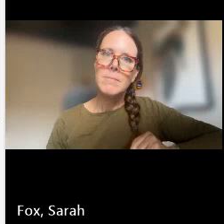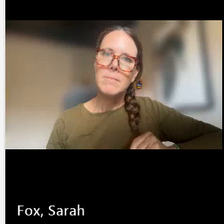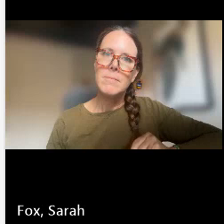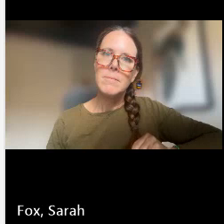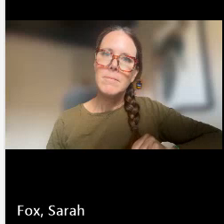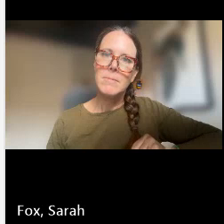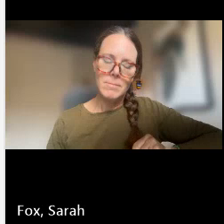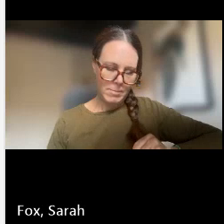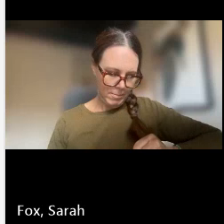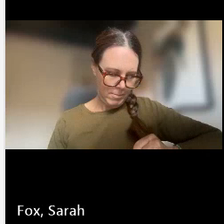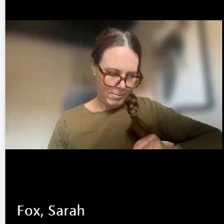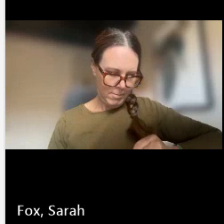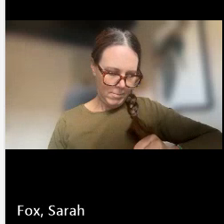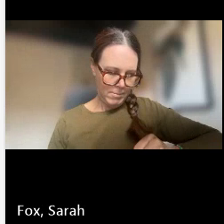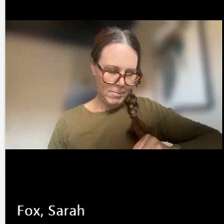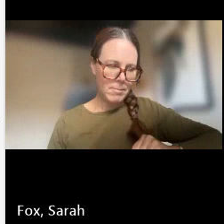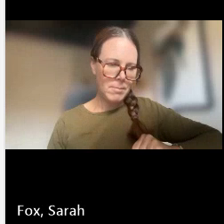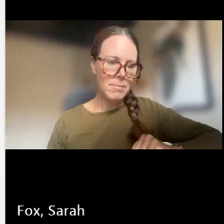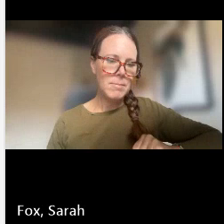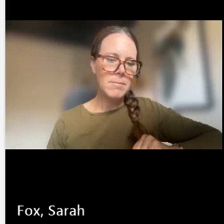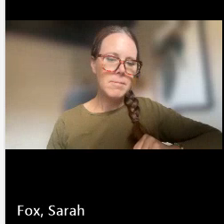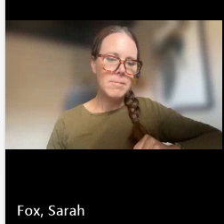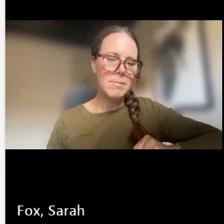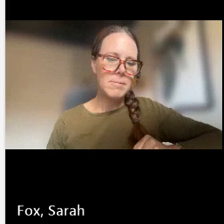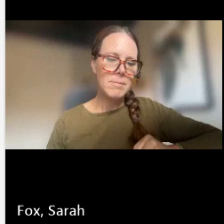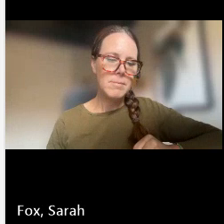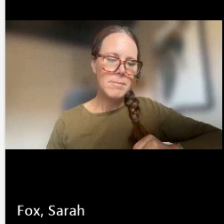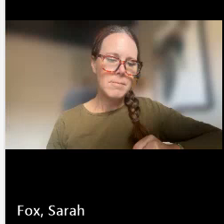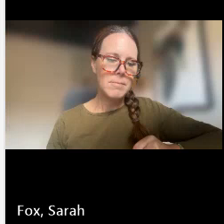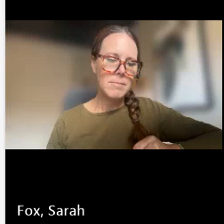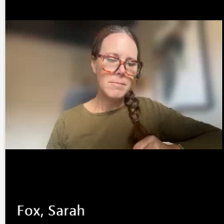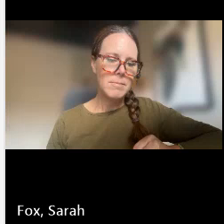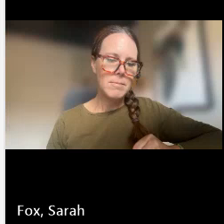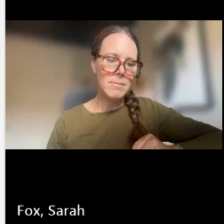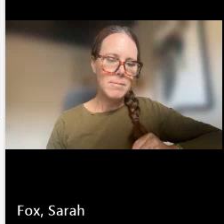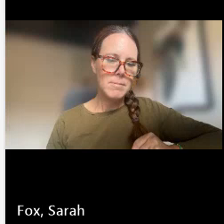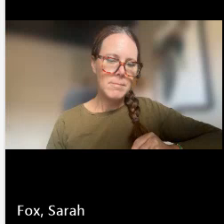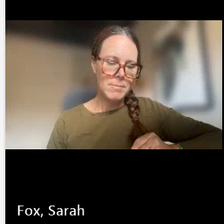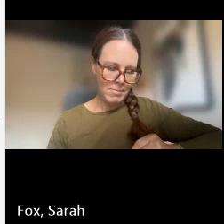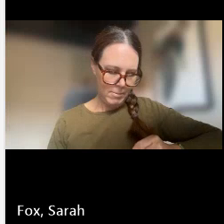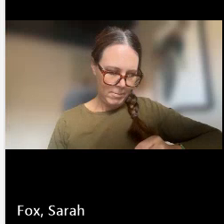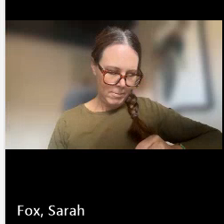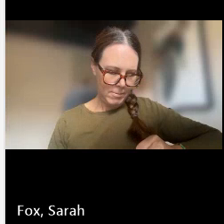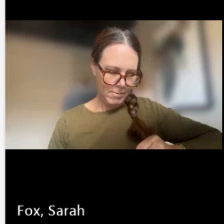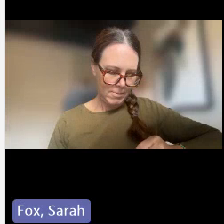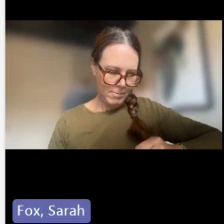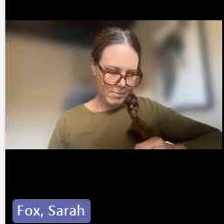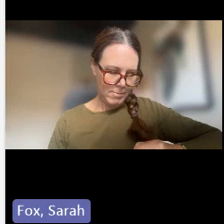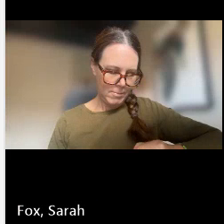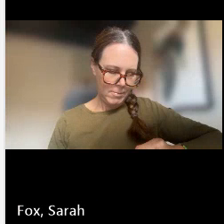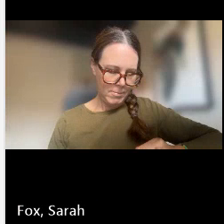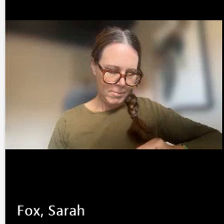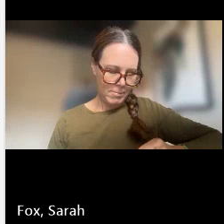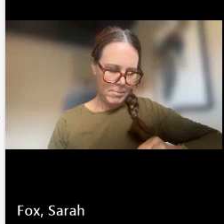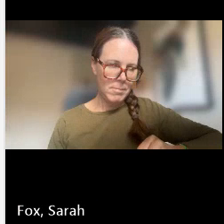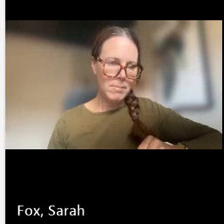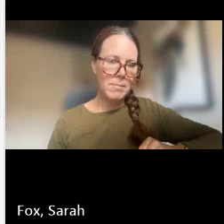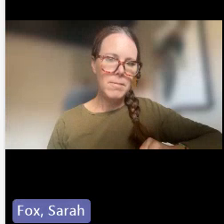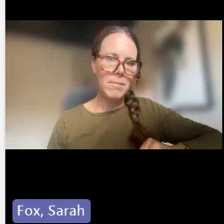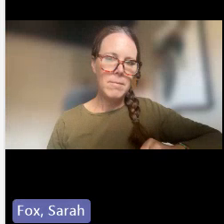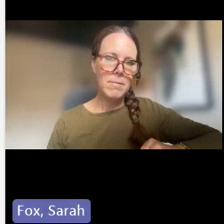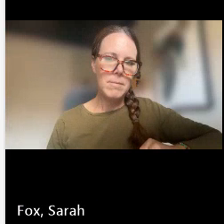Yeah, and the award last year was only 5,000, 57. 5,700. Yeah. Something like that. There was So- a